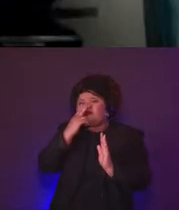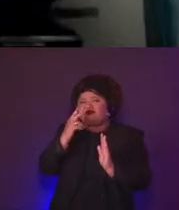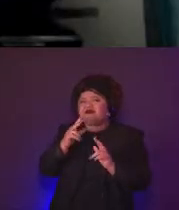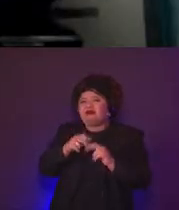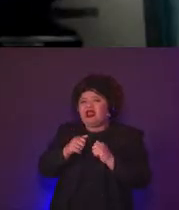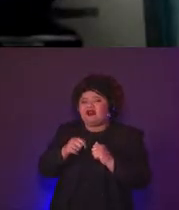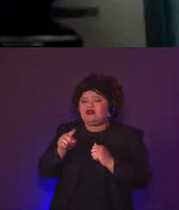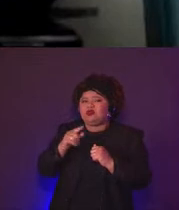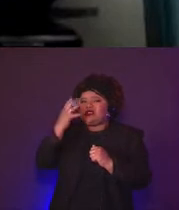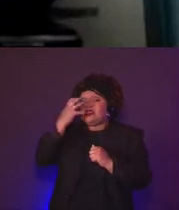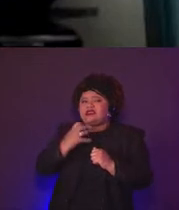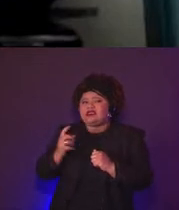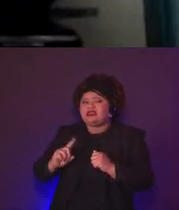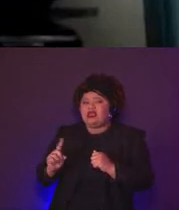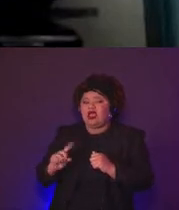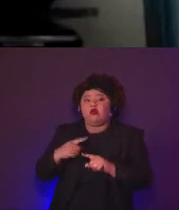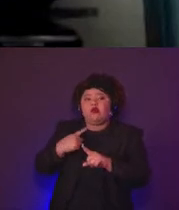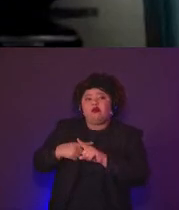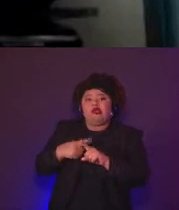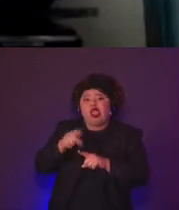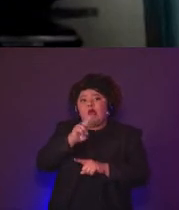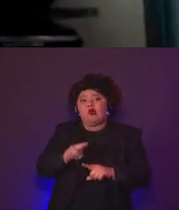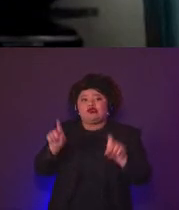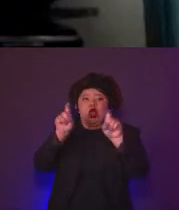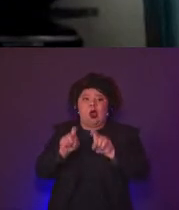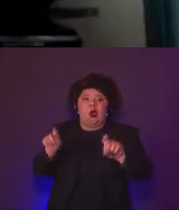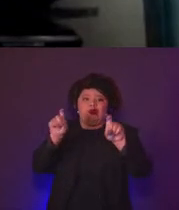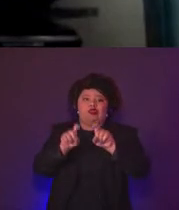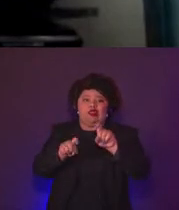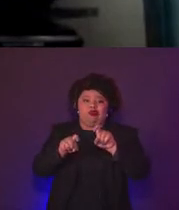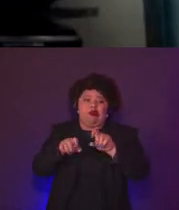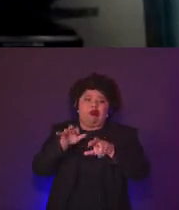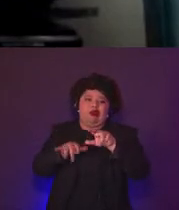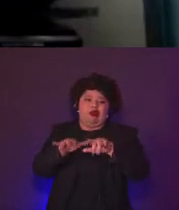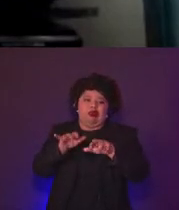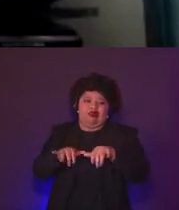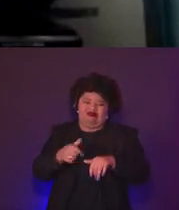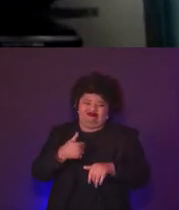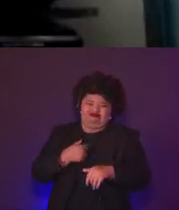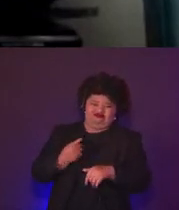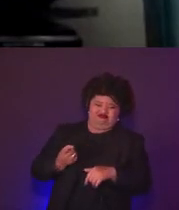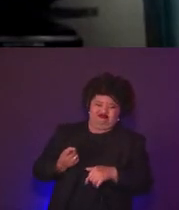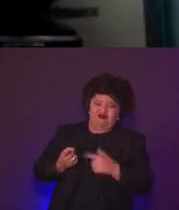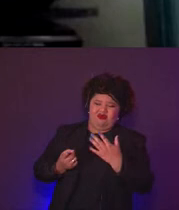Phil Meyer is, well, I guess I would start with the word brilliant.